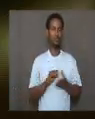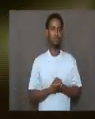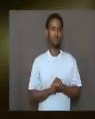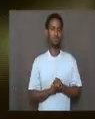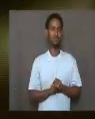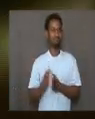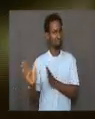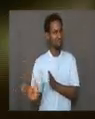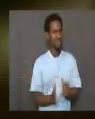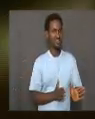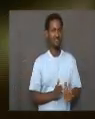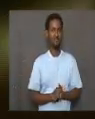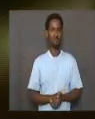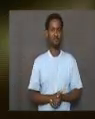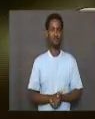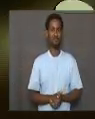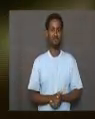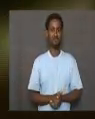Students, let's get ready.